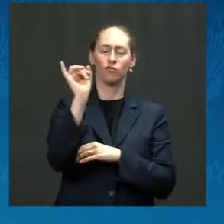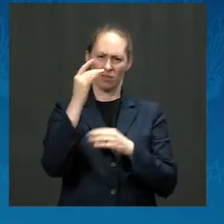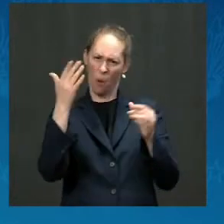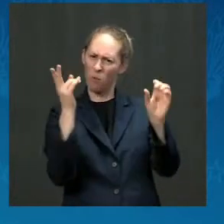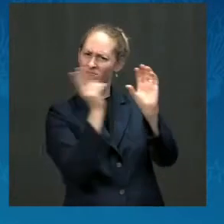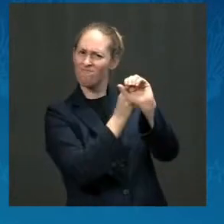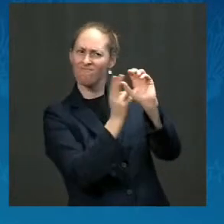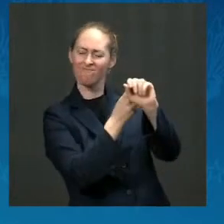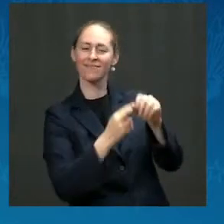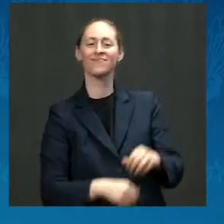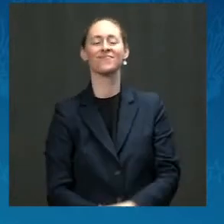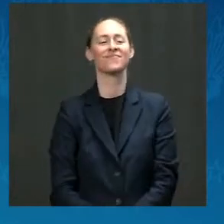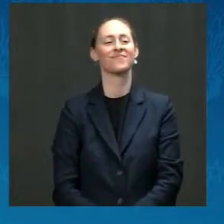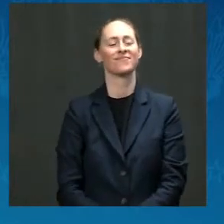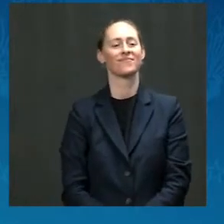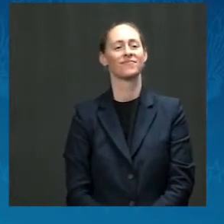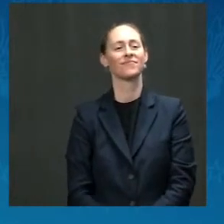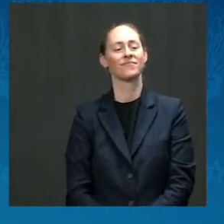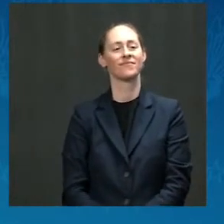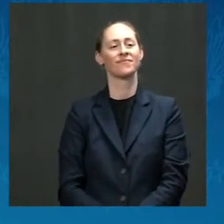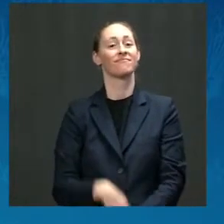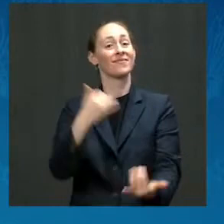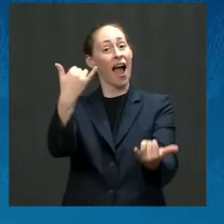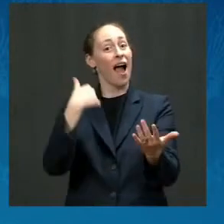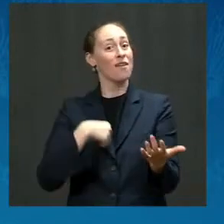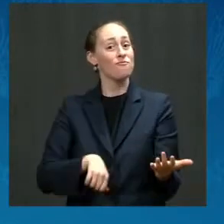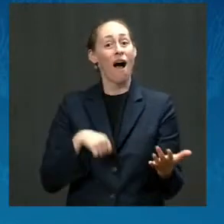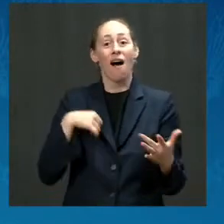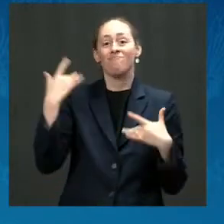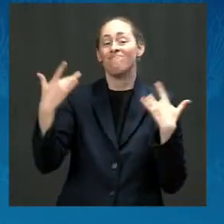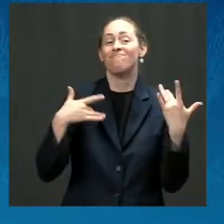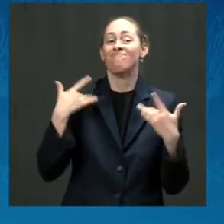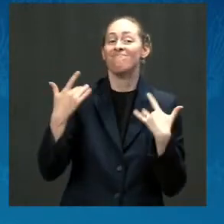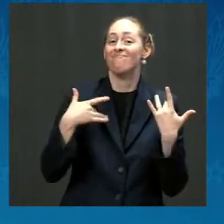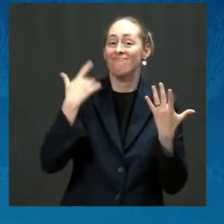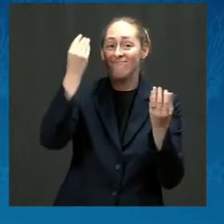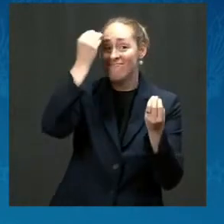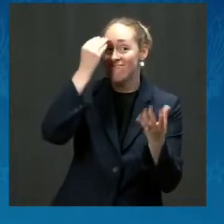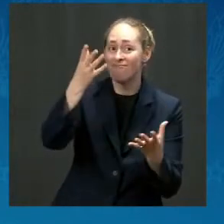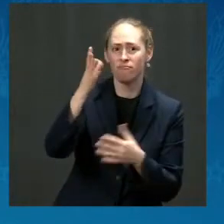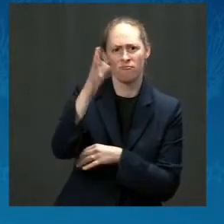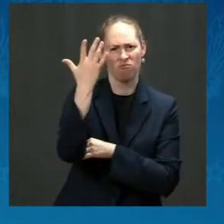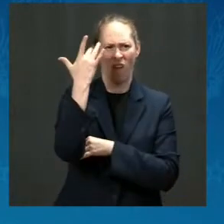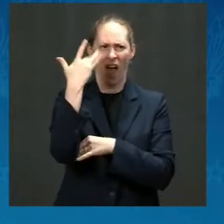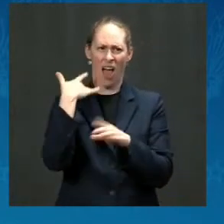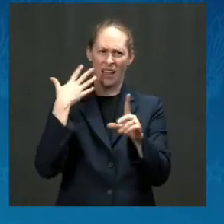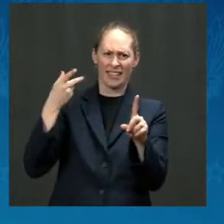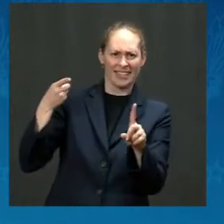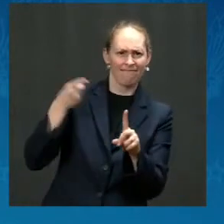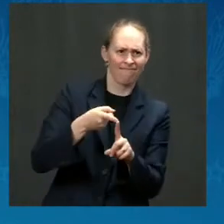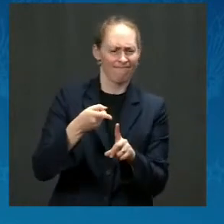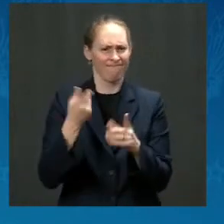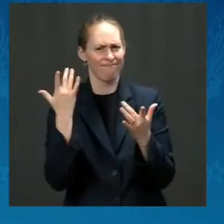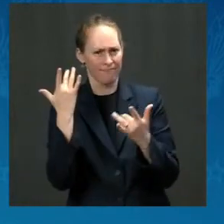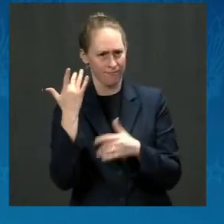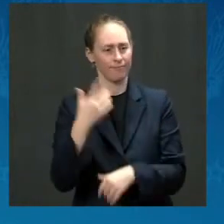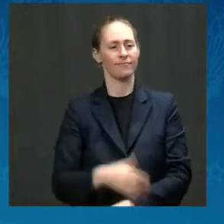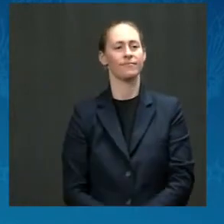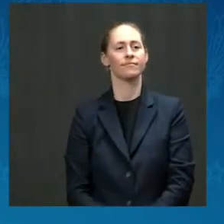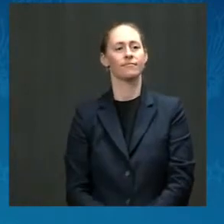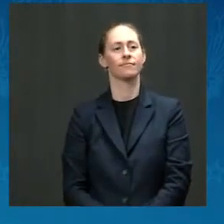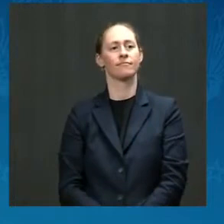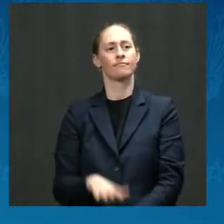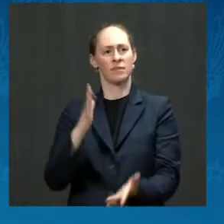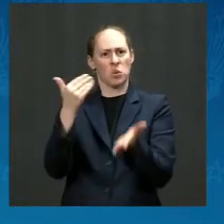today, I am proud to announce that because of that, more than 2.5 million people